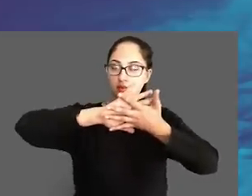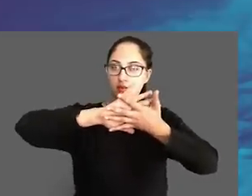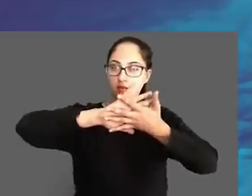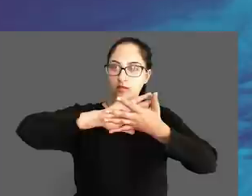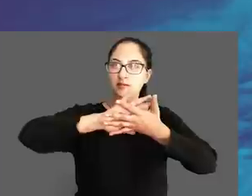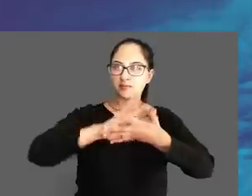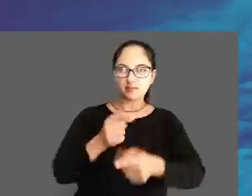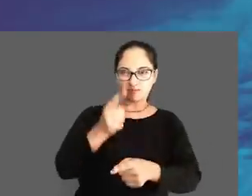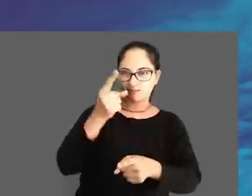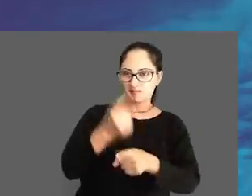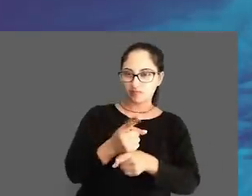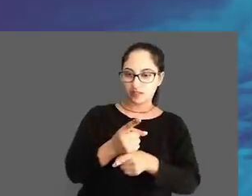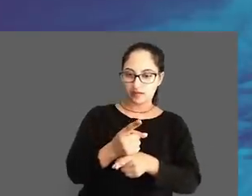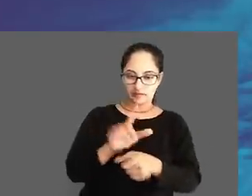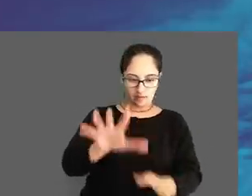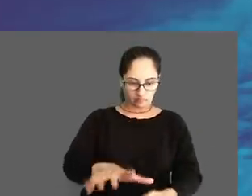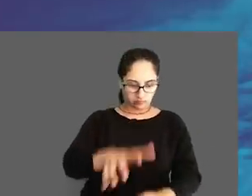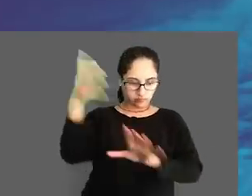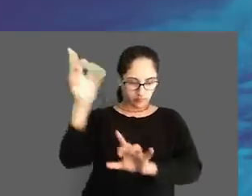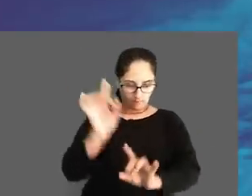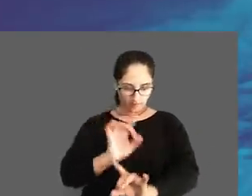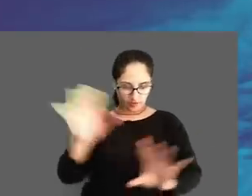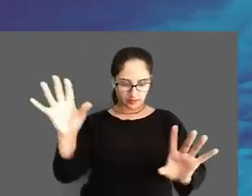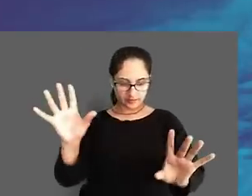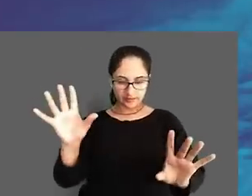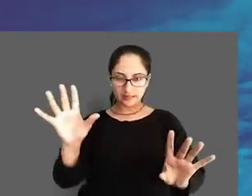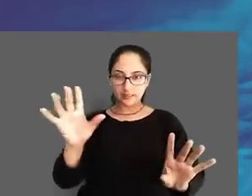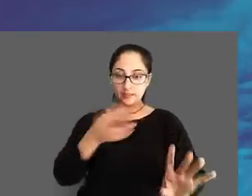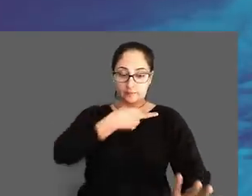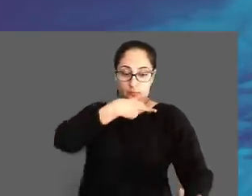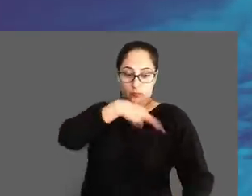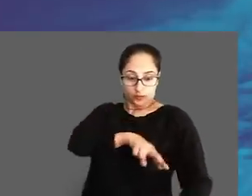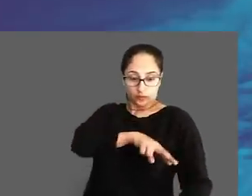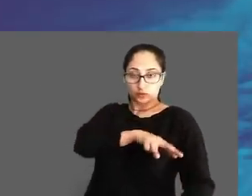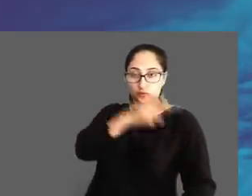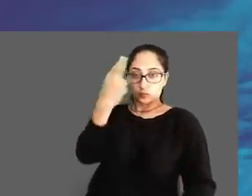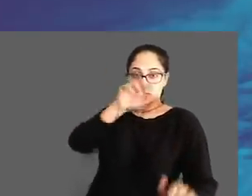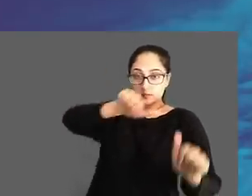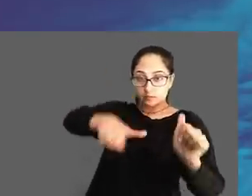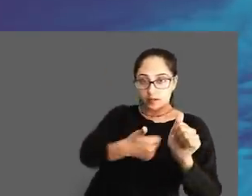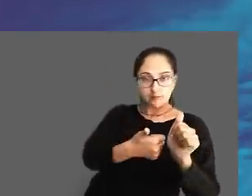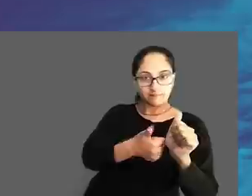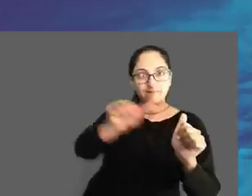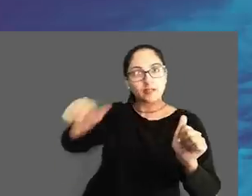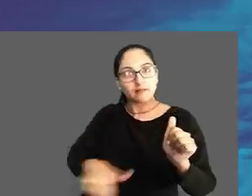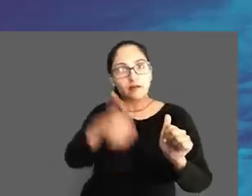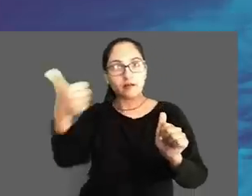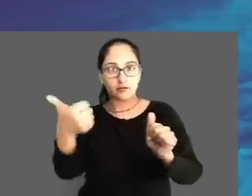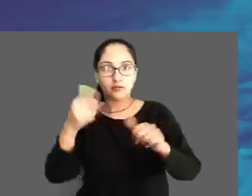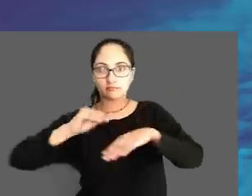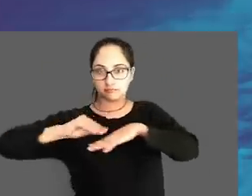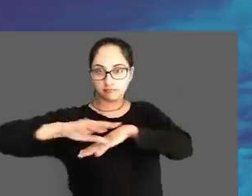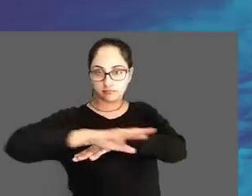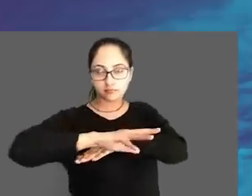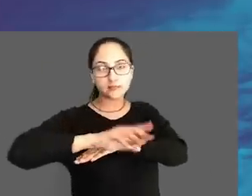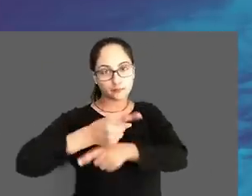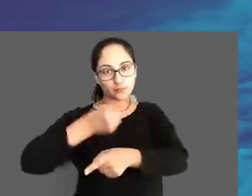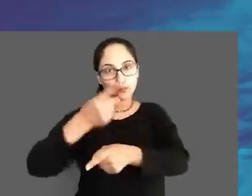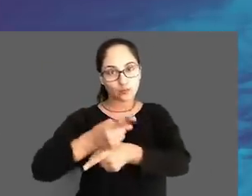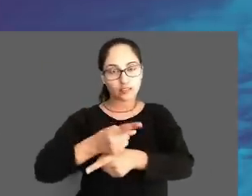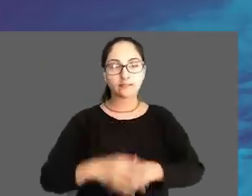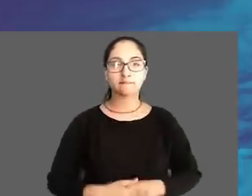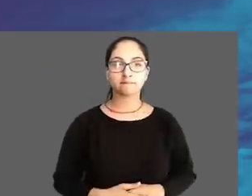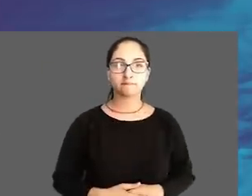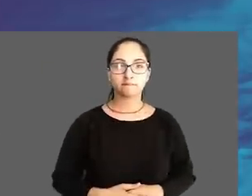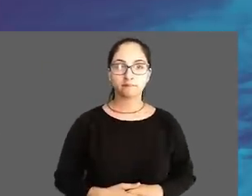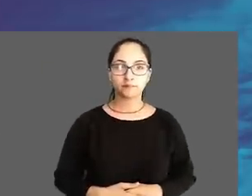other factors for sure. And this is a really difficult one for people to be able to articulate. So I think this